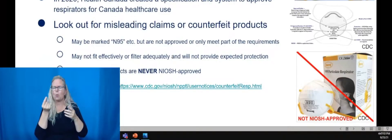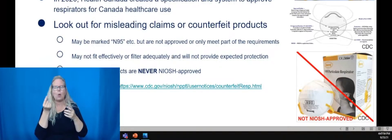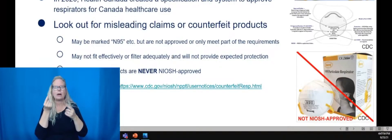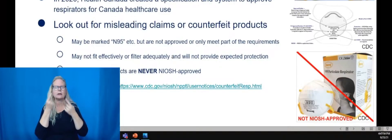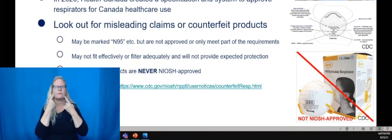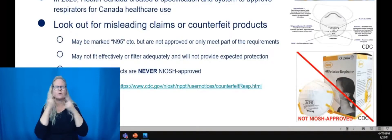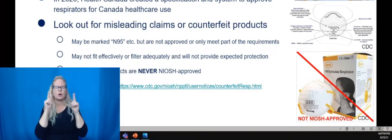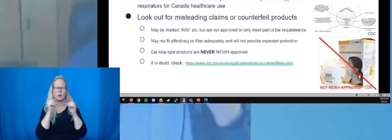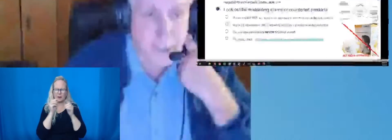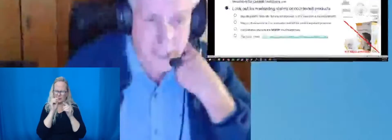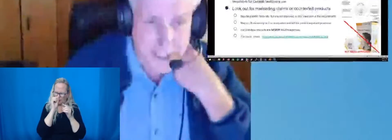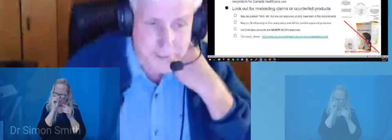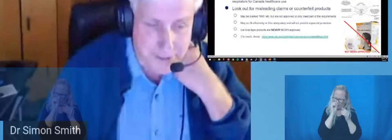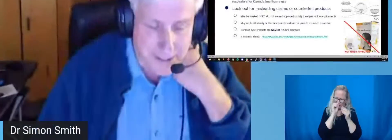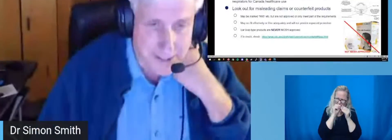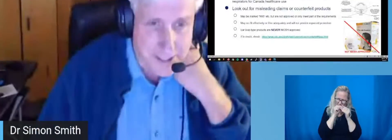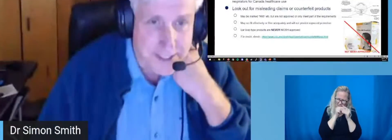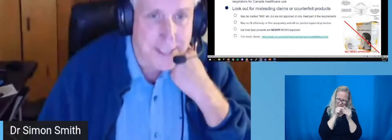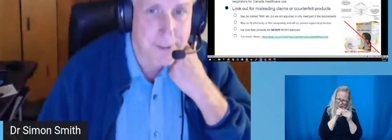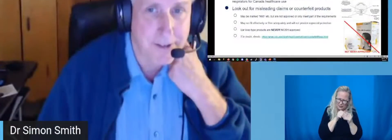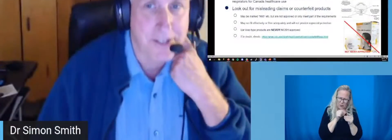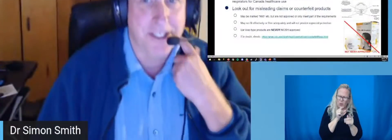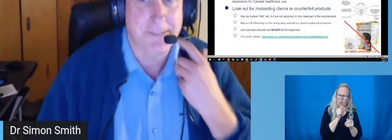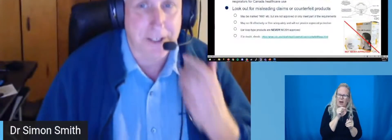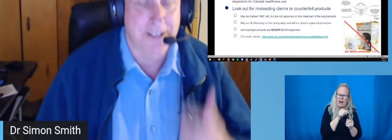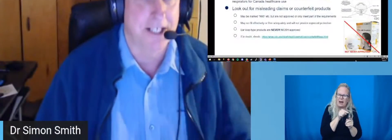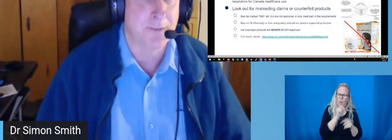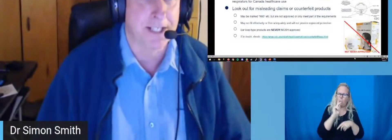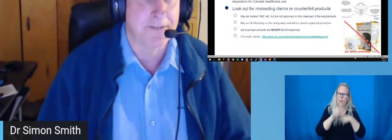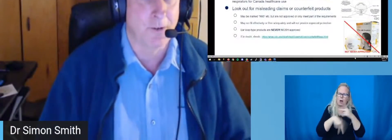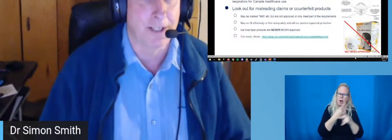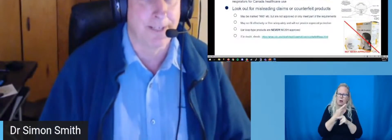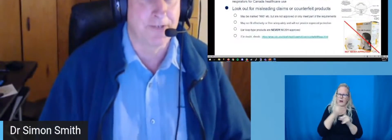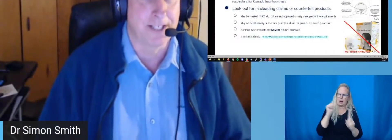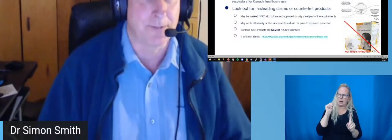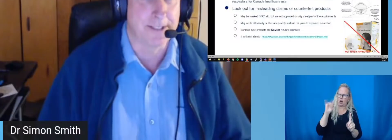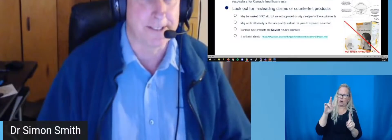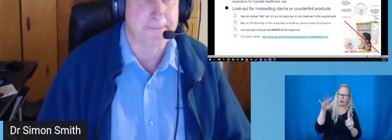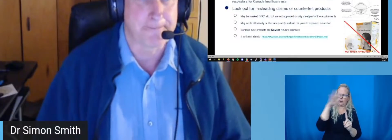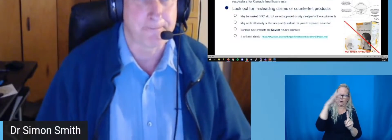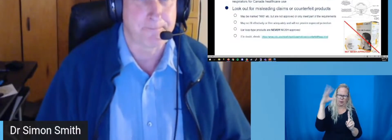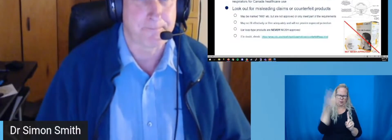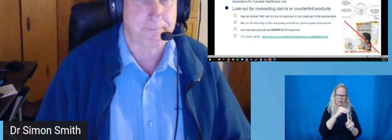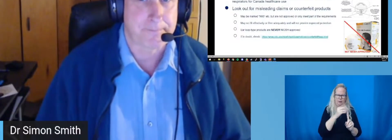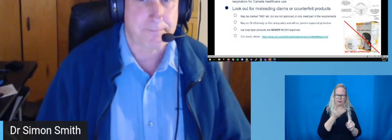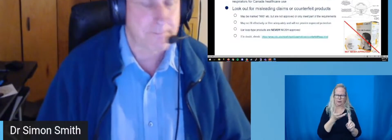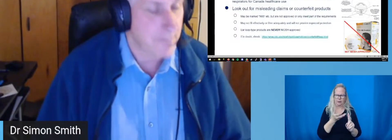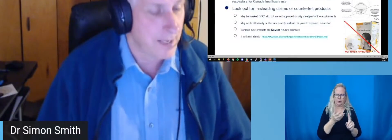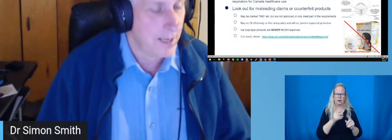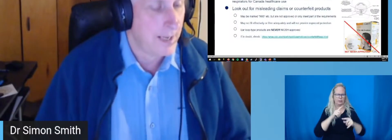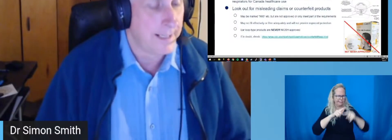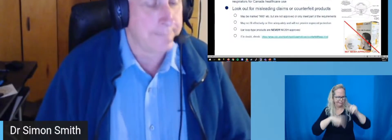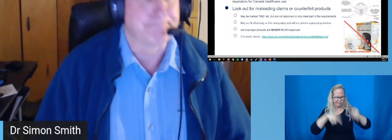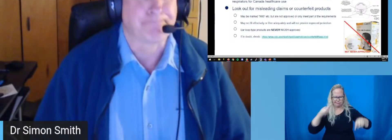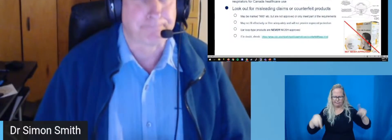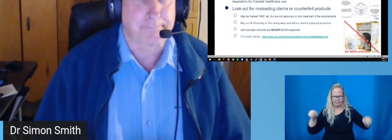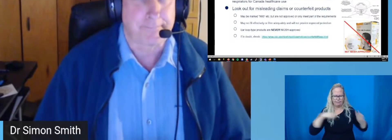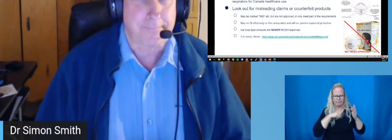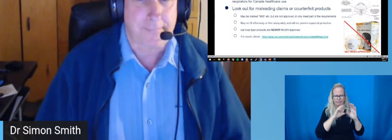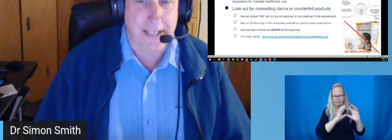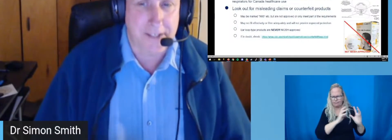non-oil, which covers a wide range of different classes, but there are certain specialized ones for oil-based respirators.